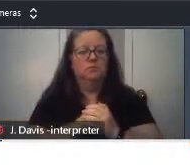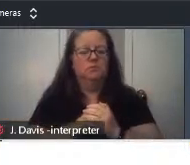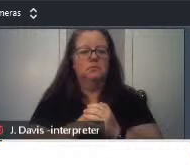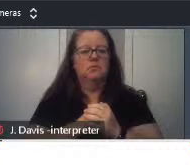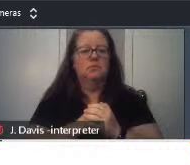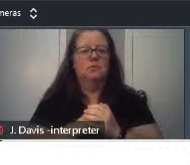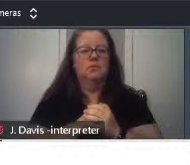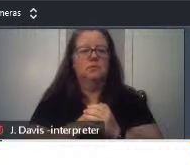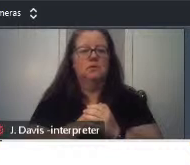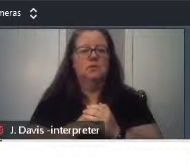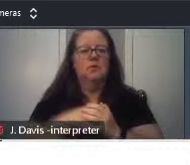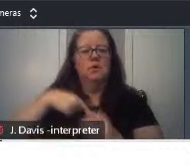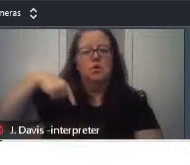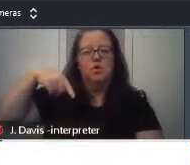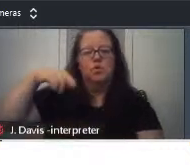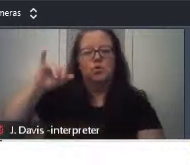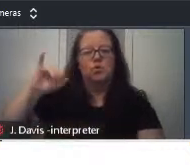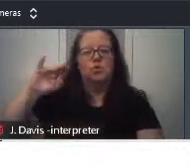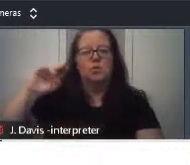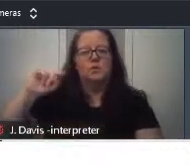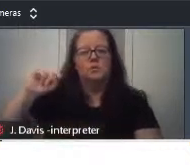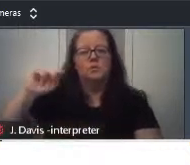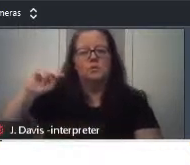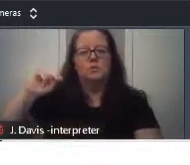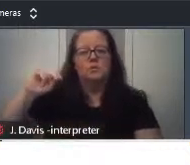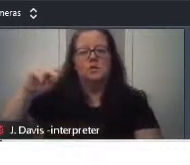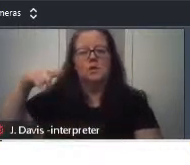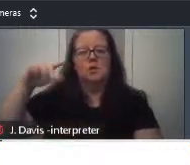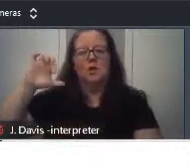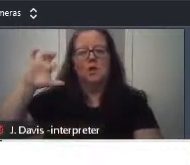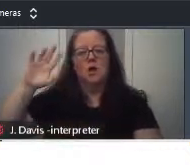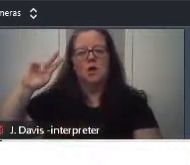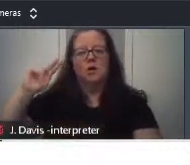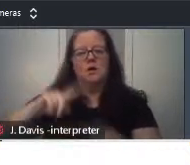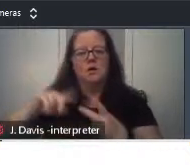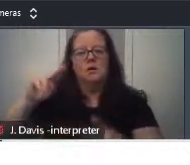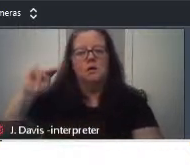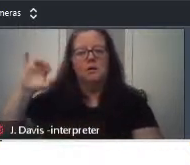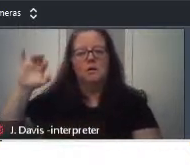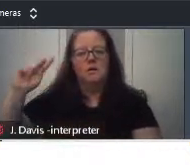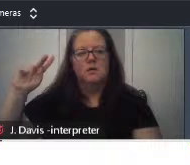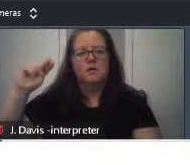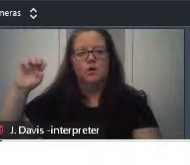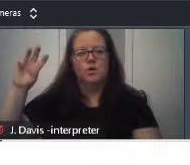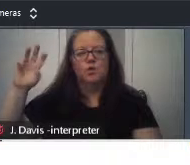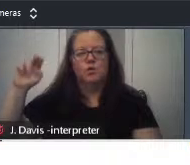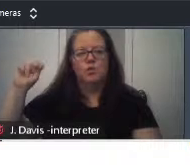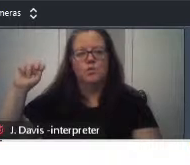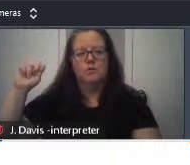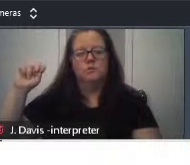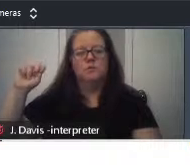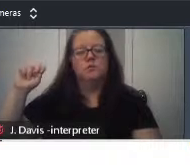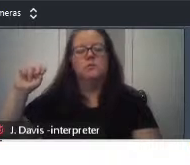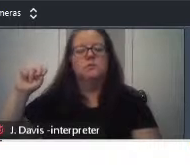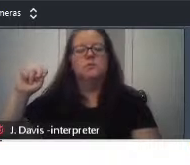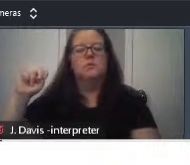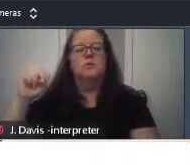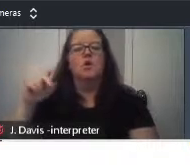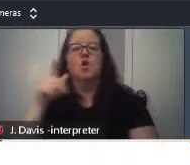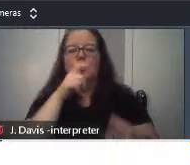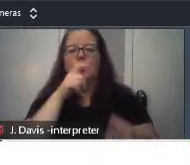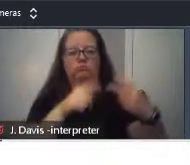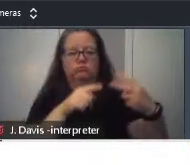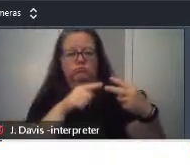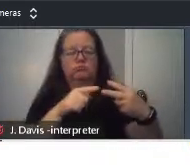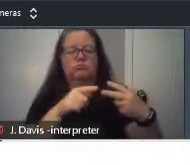Quentin Clark, who's actually Quentin and Nick Newman. Nick Newman's our engineering and operations VP, and Quentin is our manager of our water operations, engineering operations. And these are